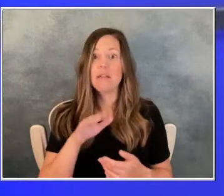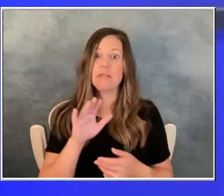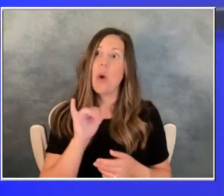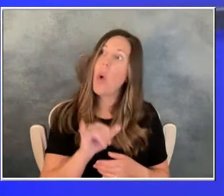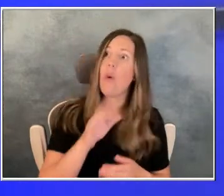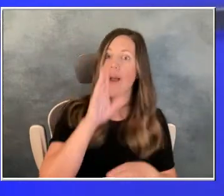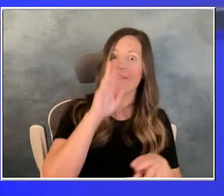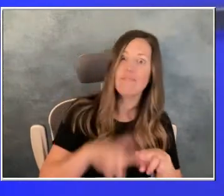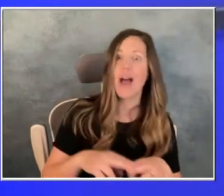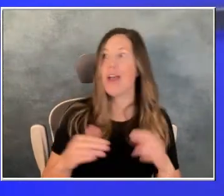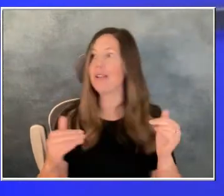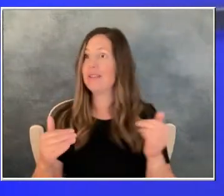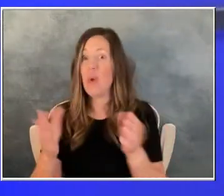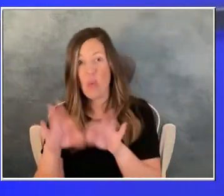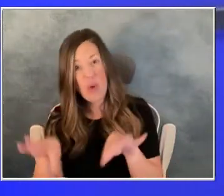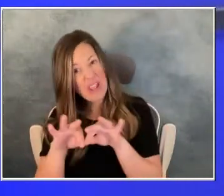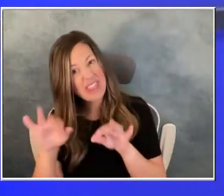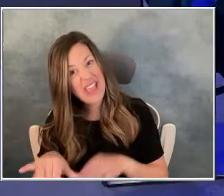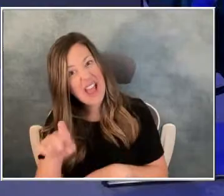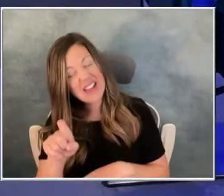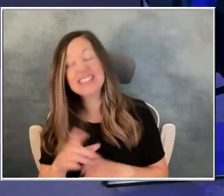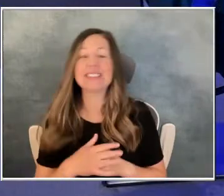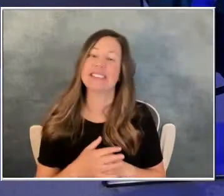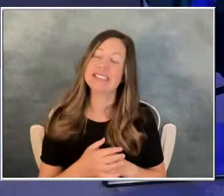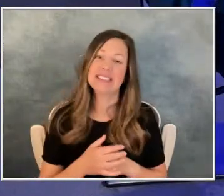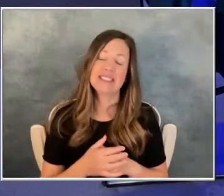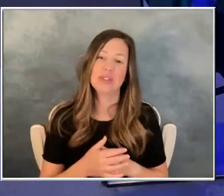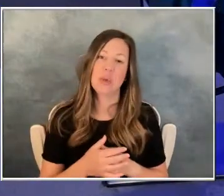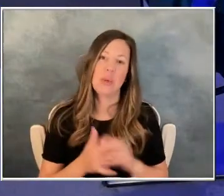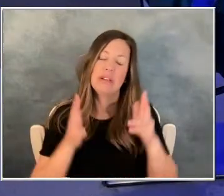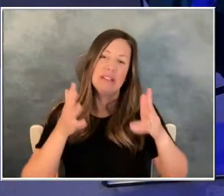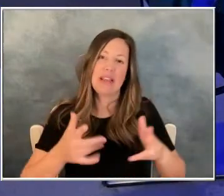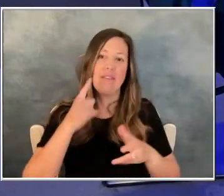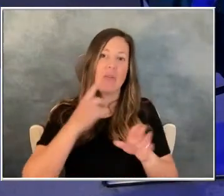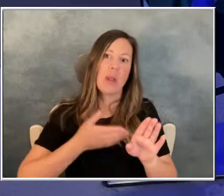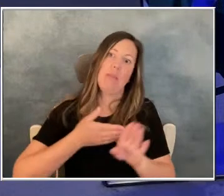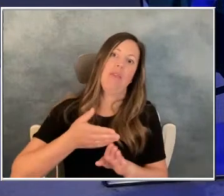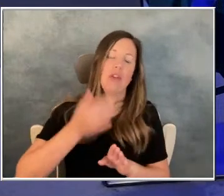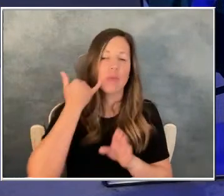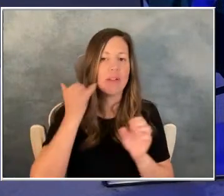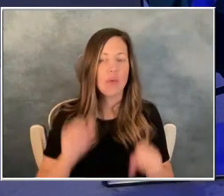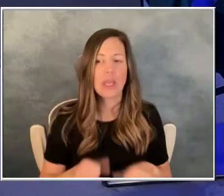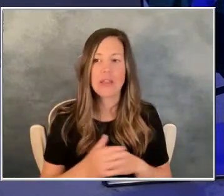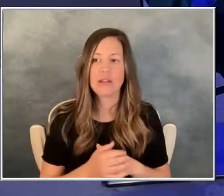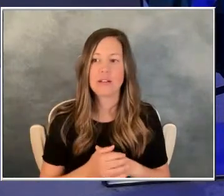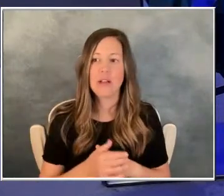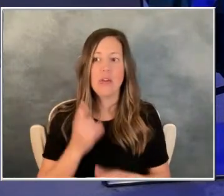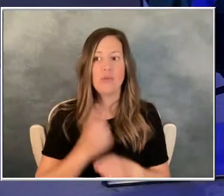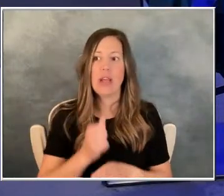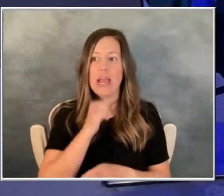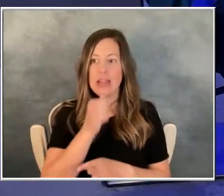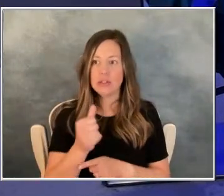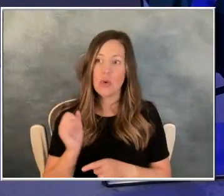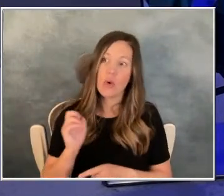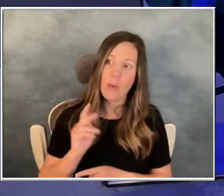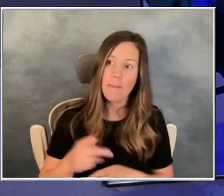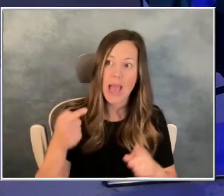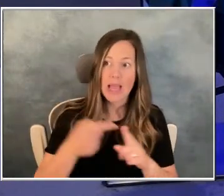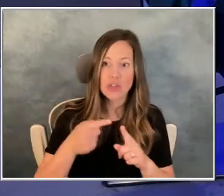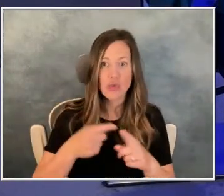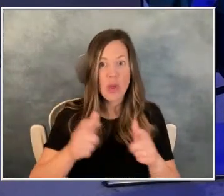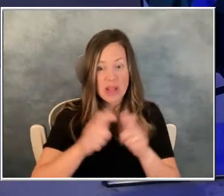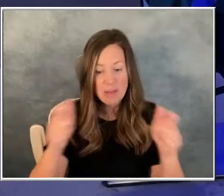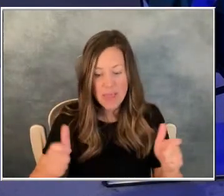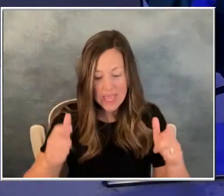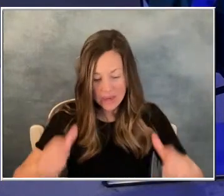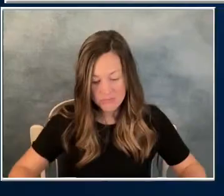So leave it up to the professionals if you can. Yeah, and don't go back to the mortar. Correct. Don't lean over it, and Yes. don't light something when it's in your